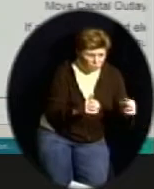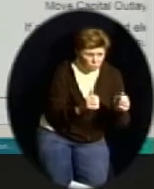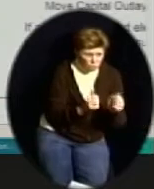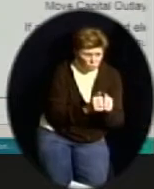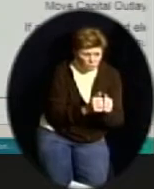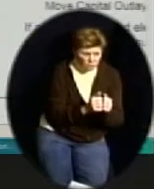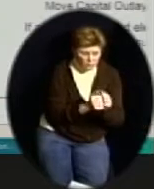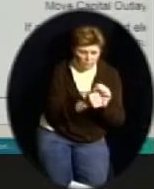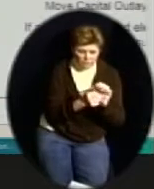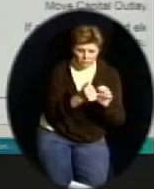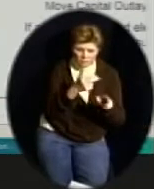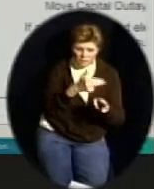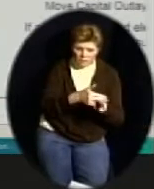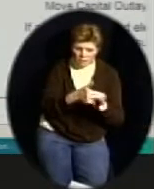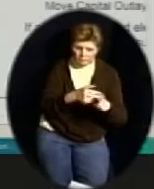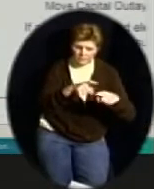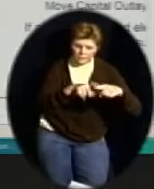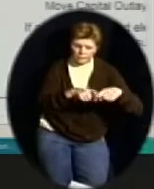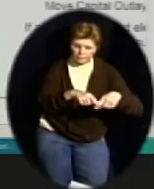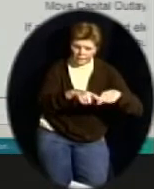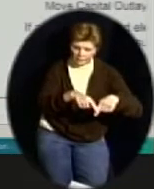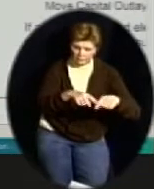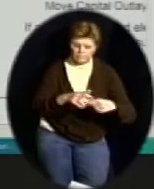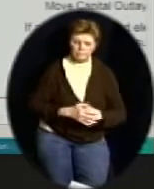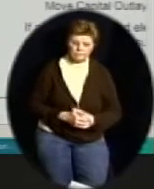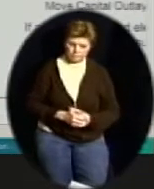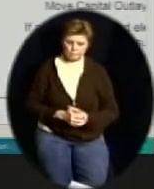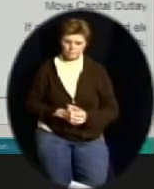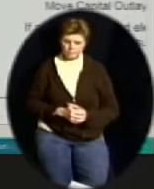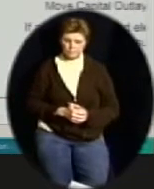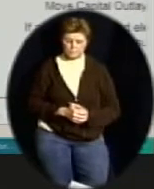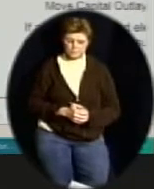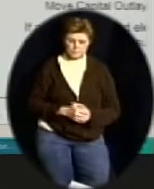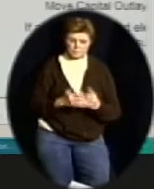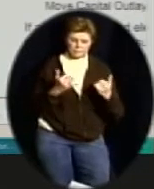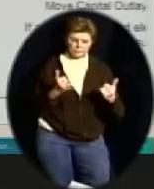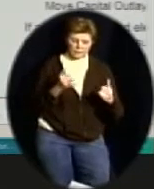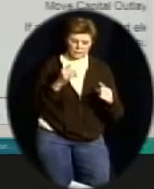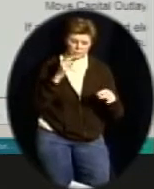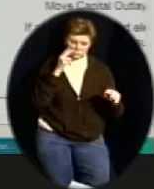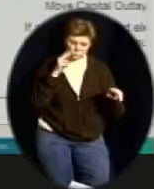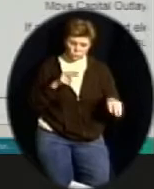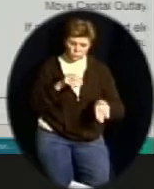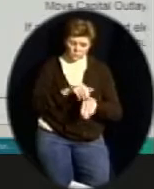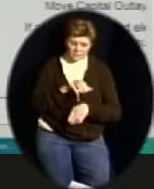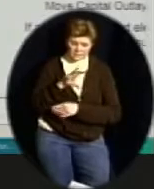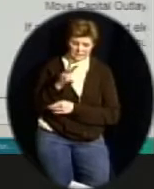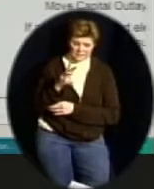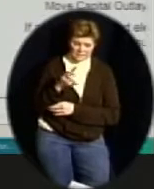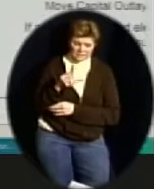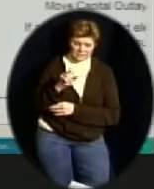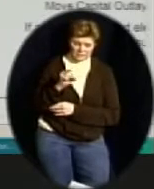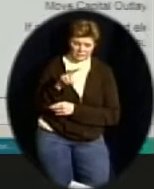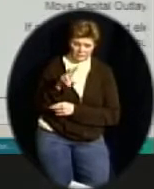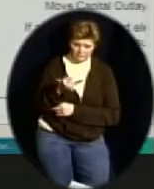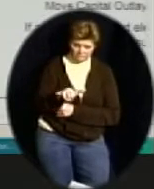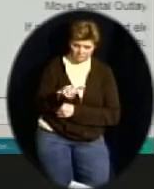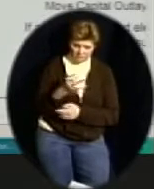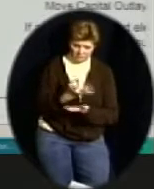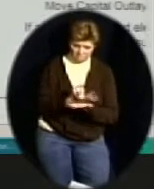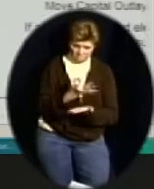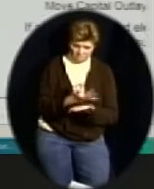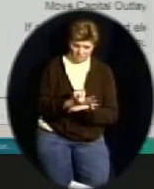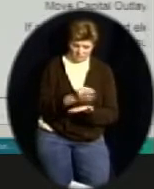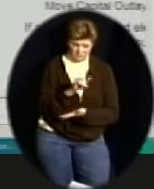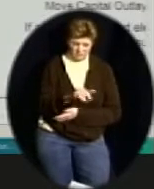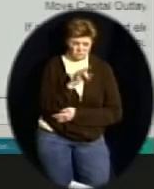Yeah, thank you. Yeah. As we look then at the 6 levy funds, and these really are the only levy funds that we have, what